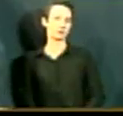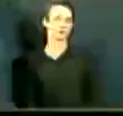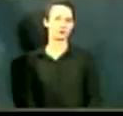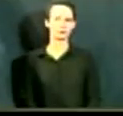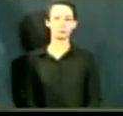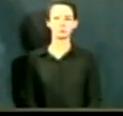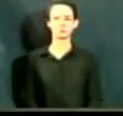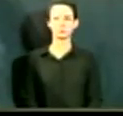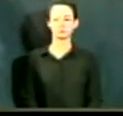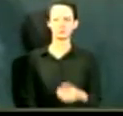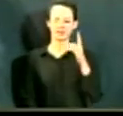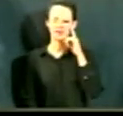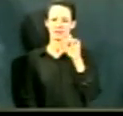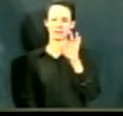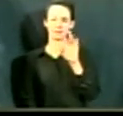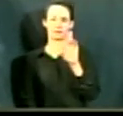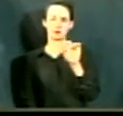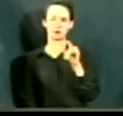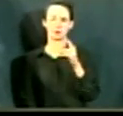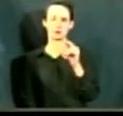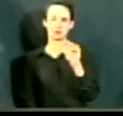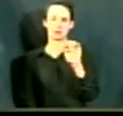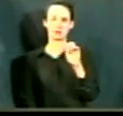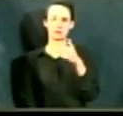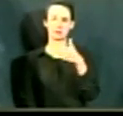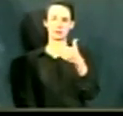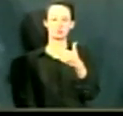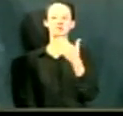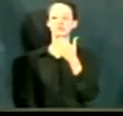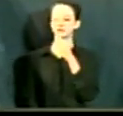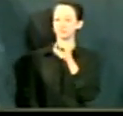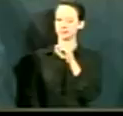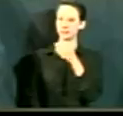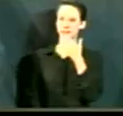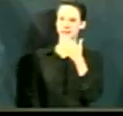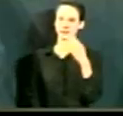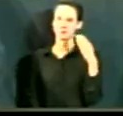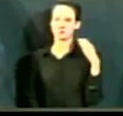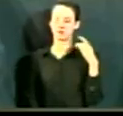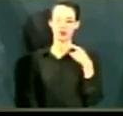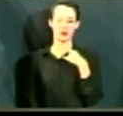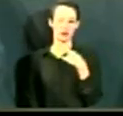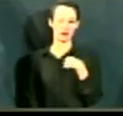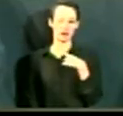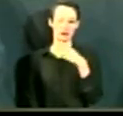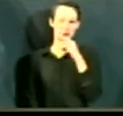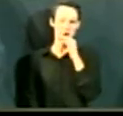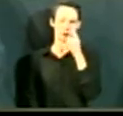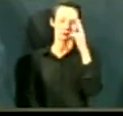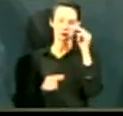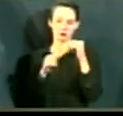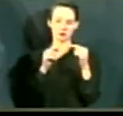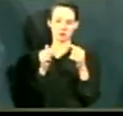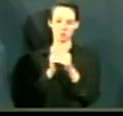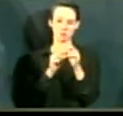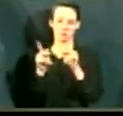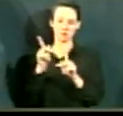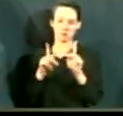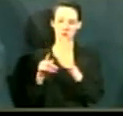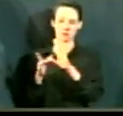I think Ms. Fugit was next. Yes, thank you, Madam Chair. I don't disagree with what folks have said.